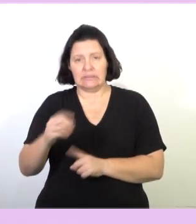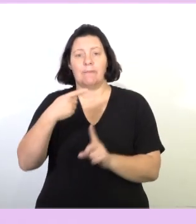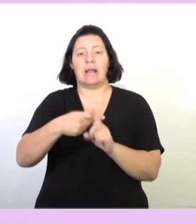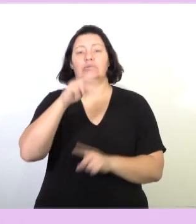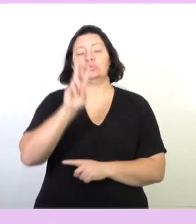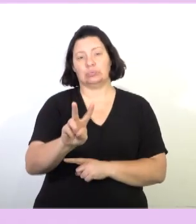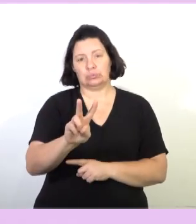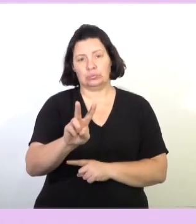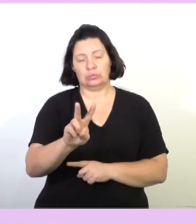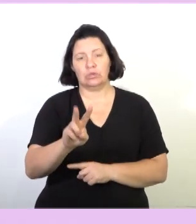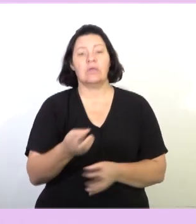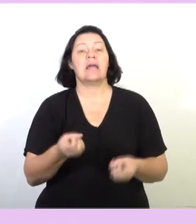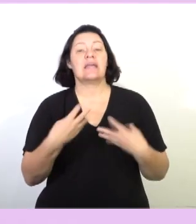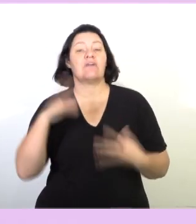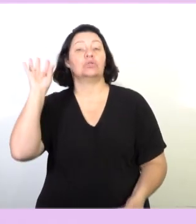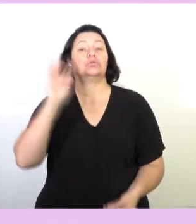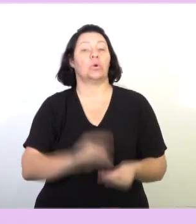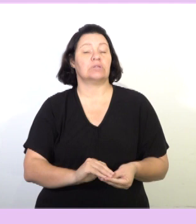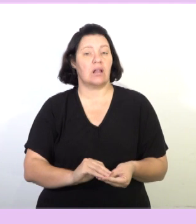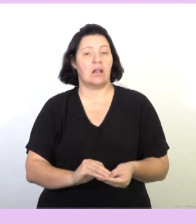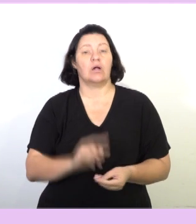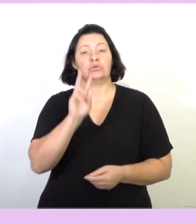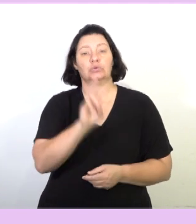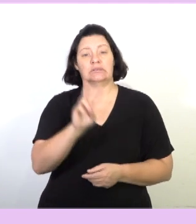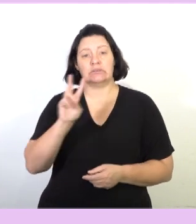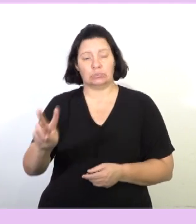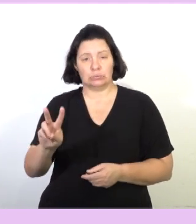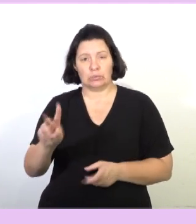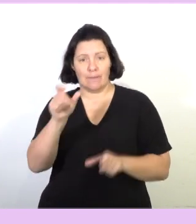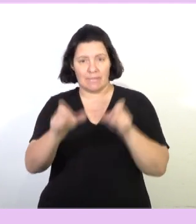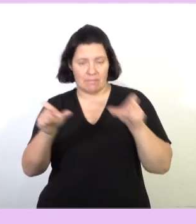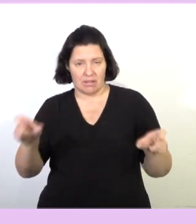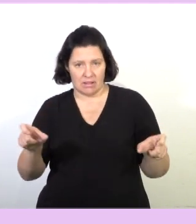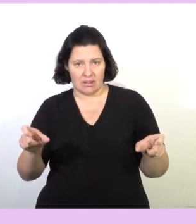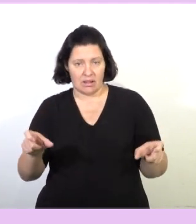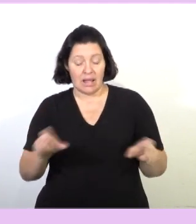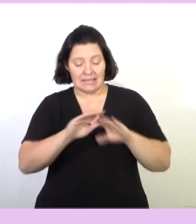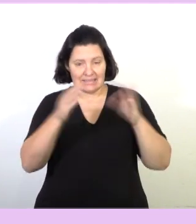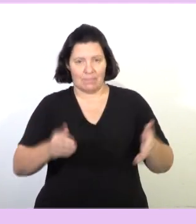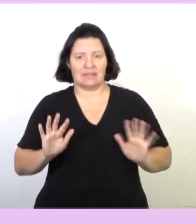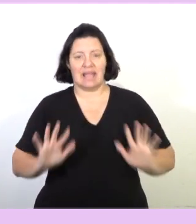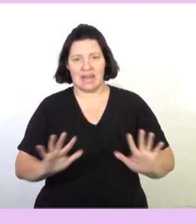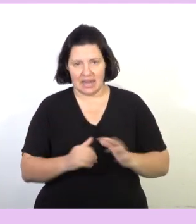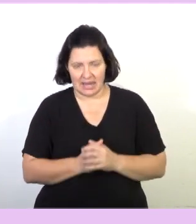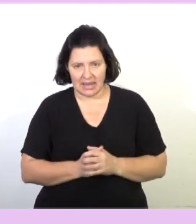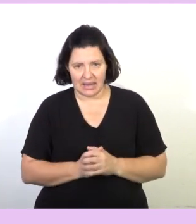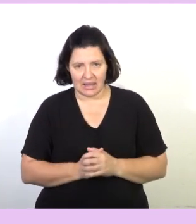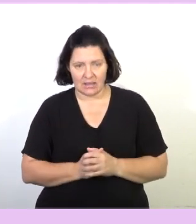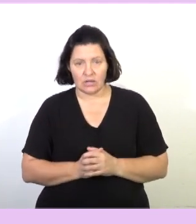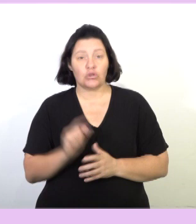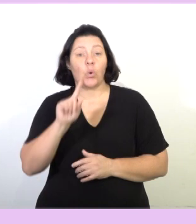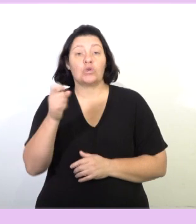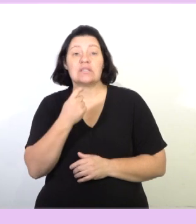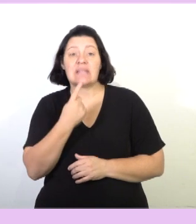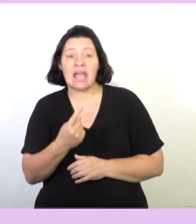20, plus 2. It will give us the total number of 22 guests in 10 tables. So the